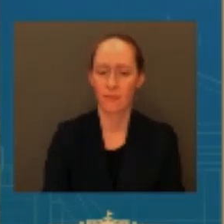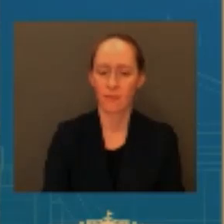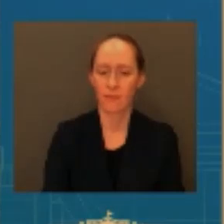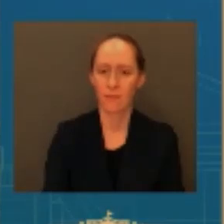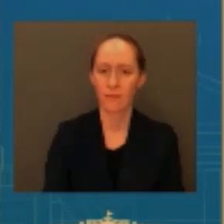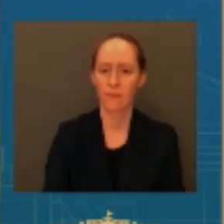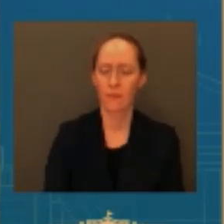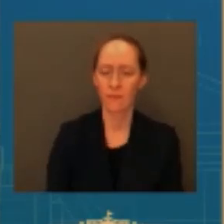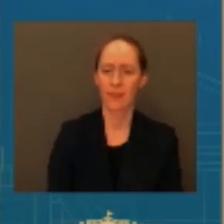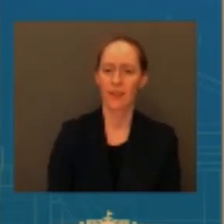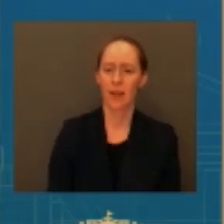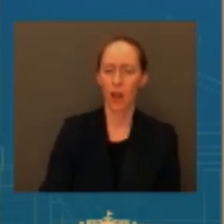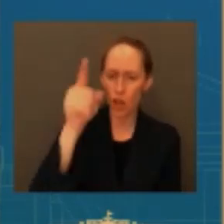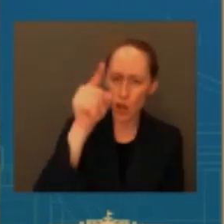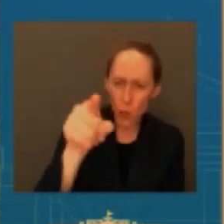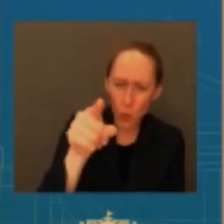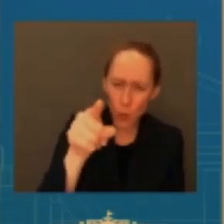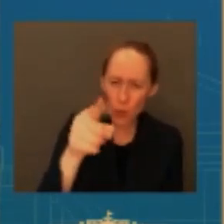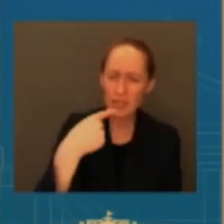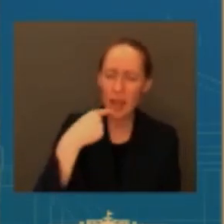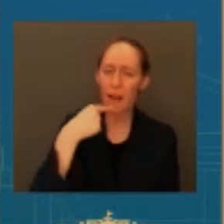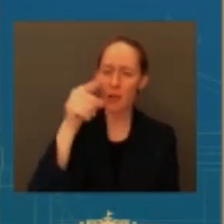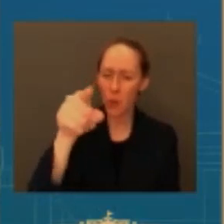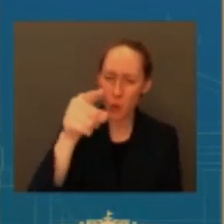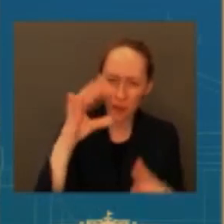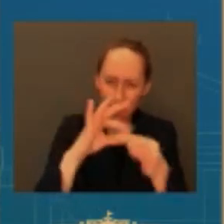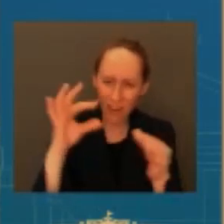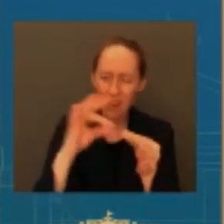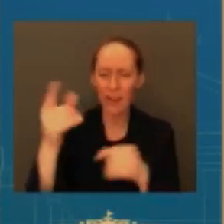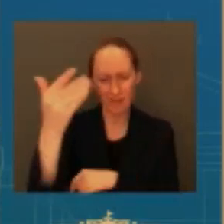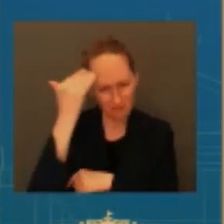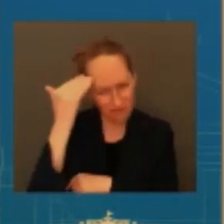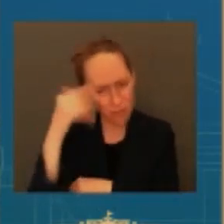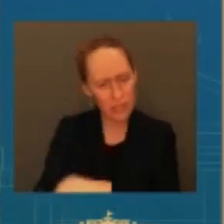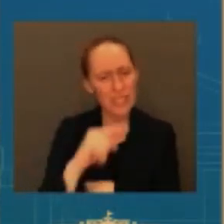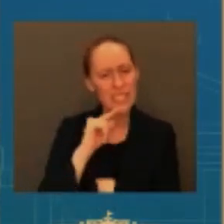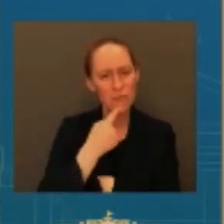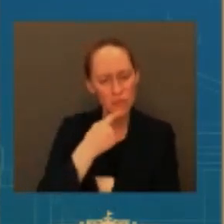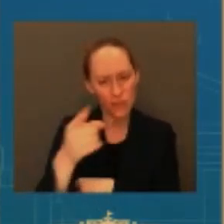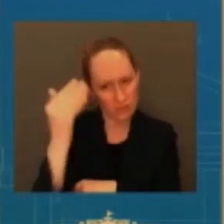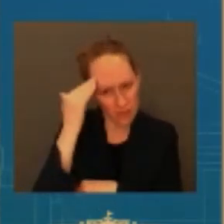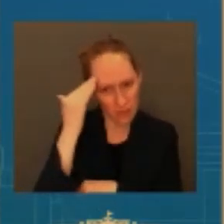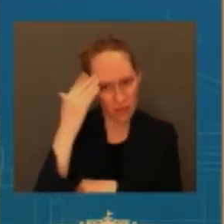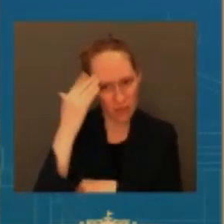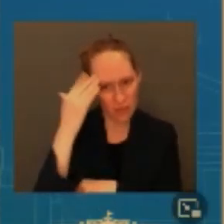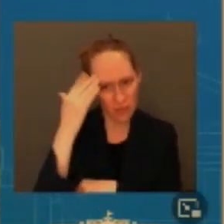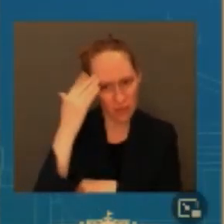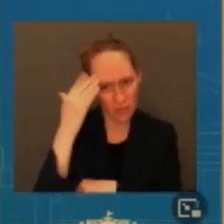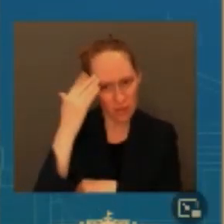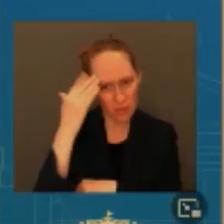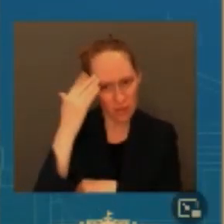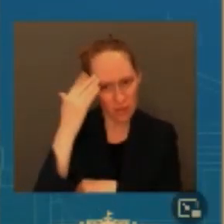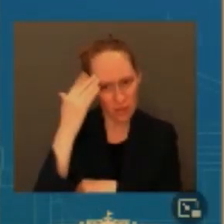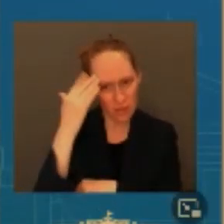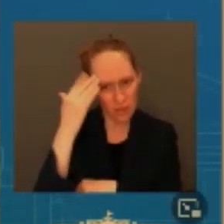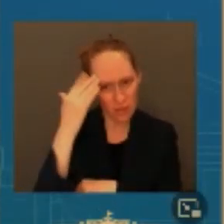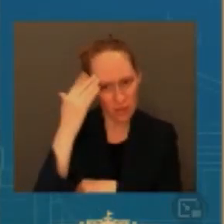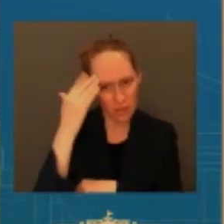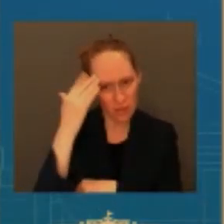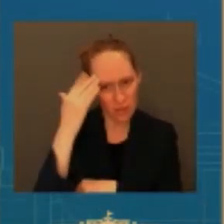Seriously, you have also been saying over and over again that you are cooperating fully with this investigation. That hasn't changed, Mary. But given that, why then did... That hasn't changed,